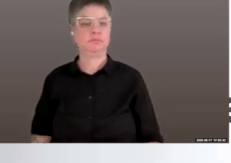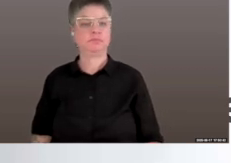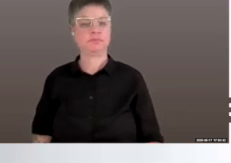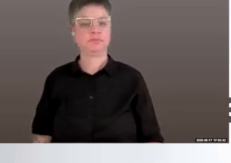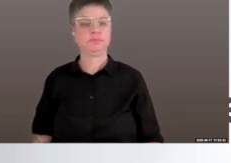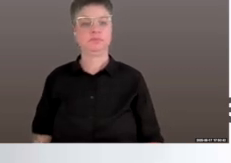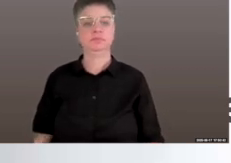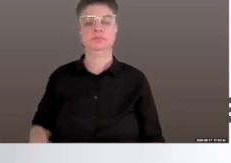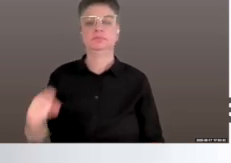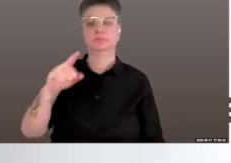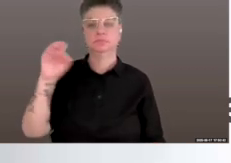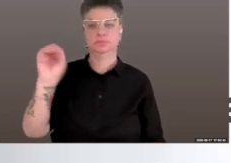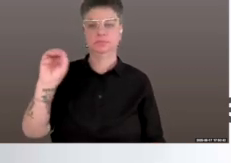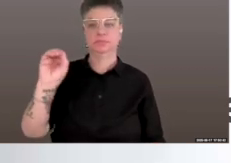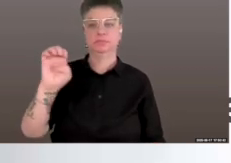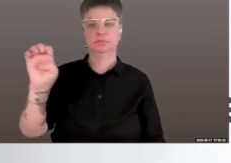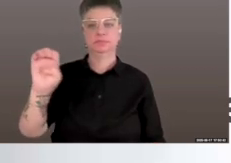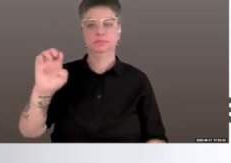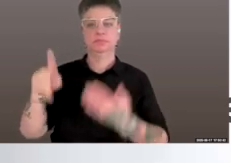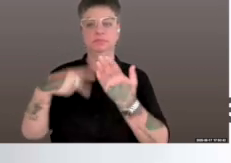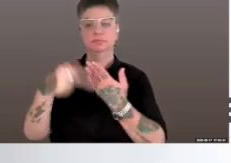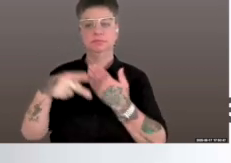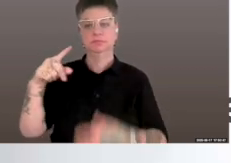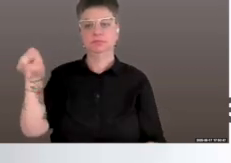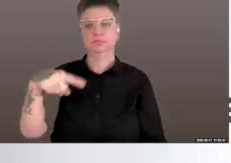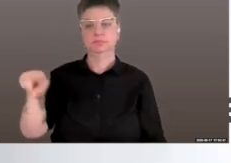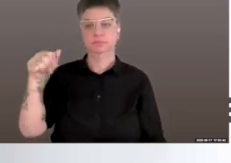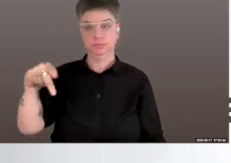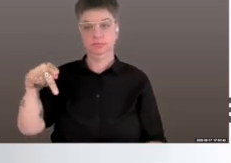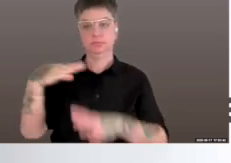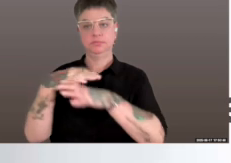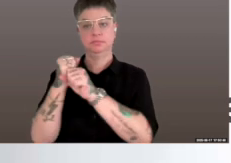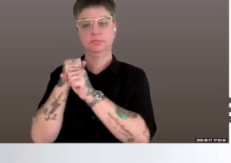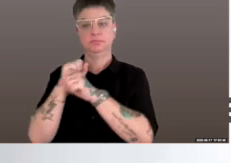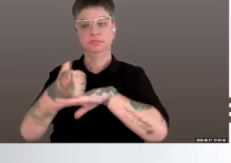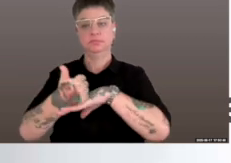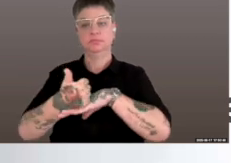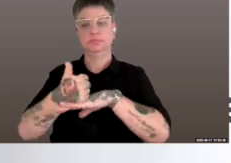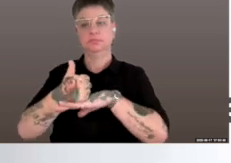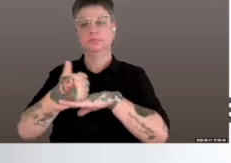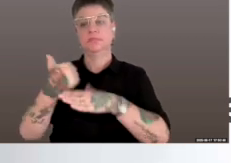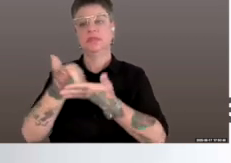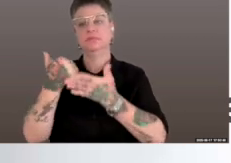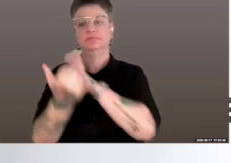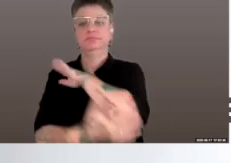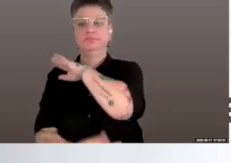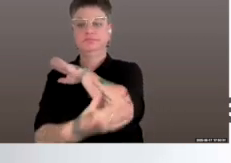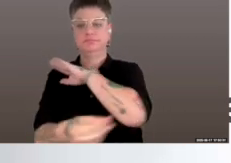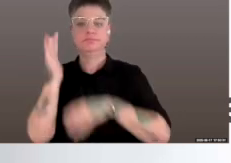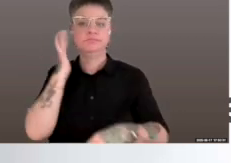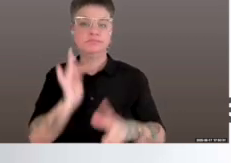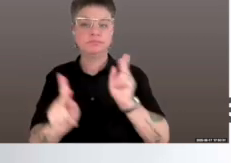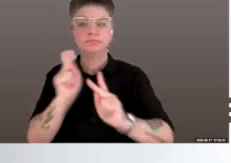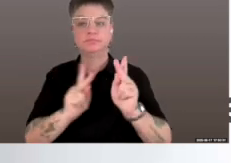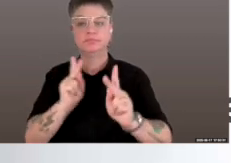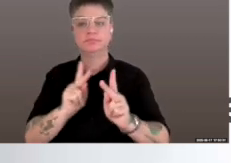Assurance Project. Staff plans to hold one last public work group to discuss launch specifics, with a hope of launching the